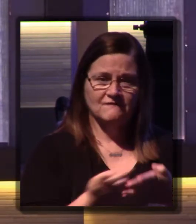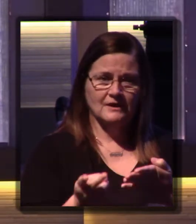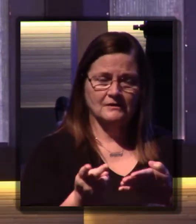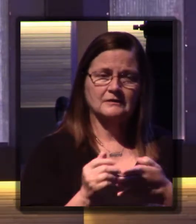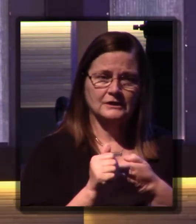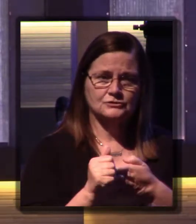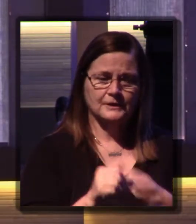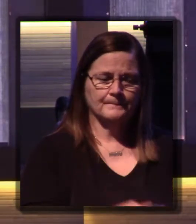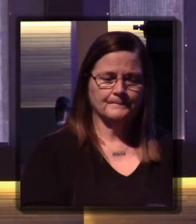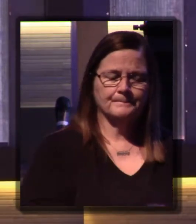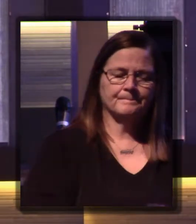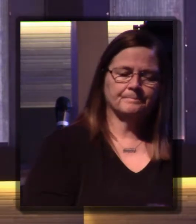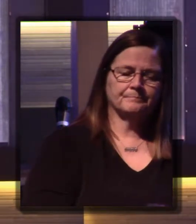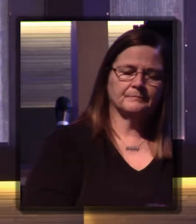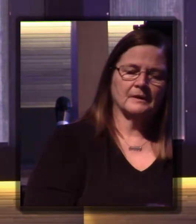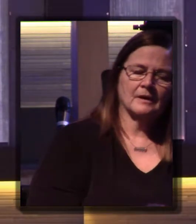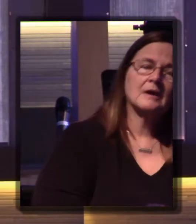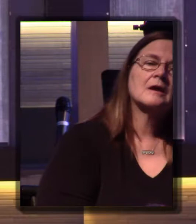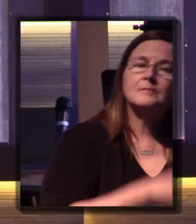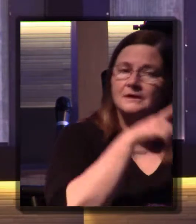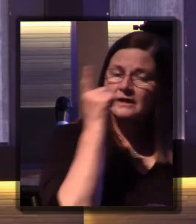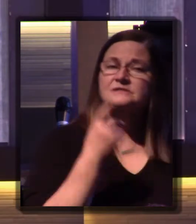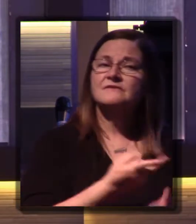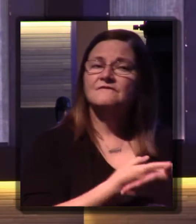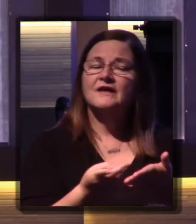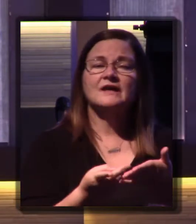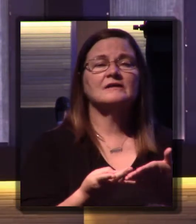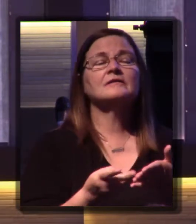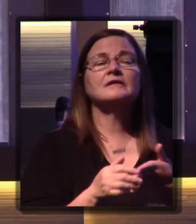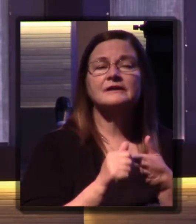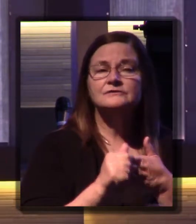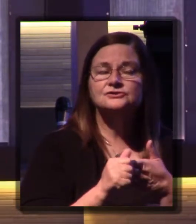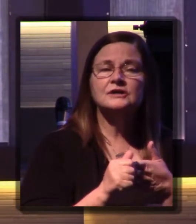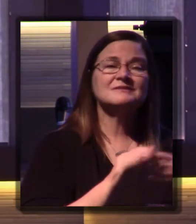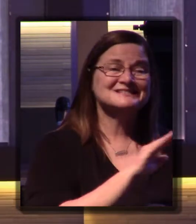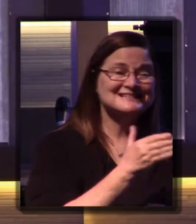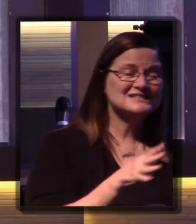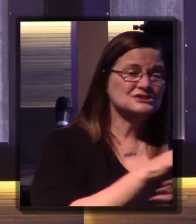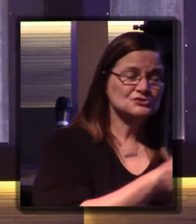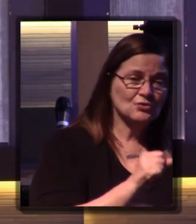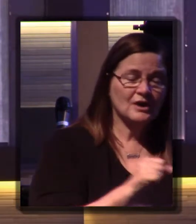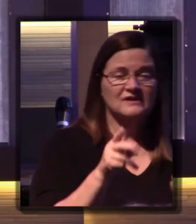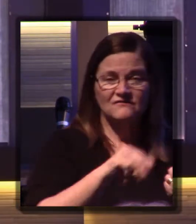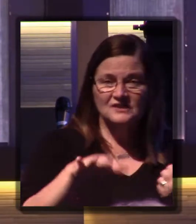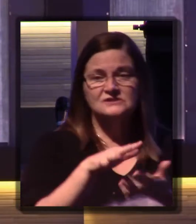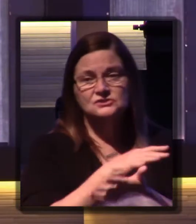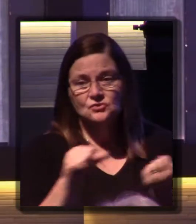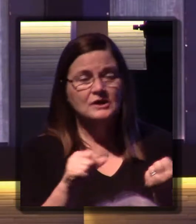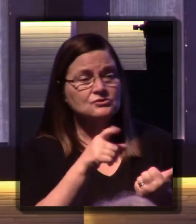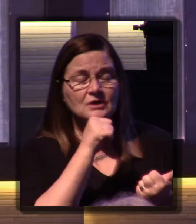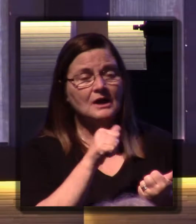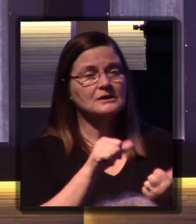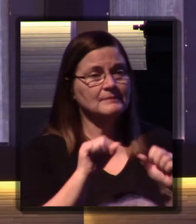failed leadership. And so he says, because of the failed leadership, cities are going to be destroyed, fields are going to be destroyed. You're not going to